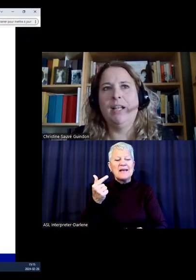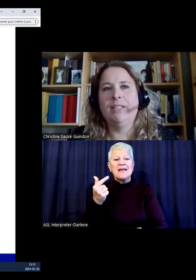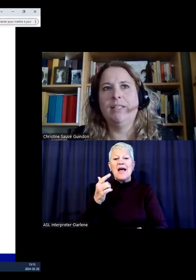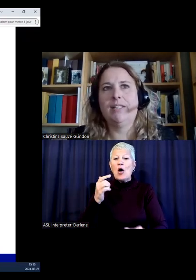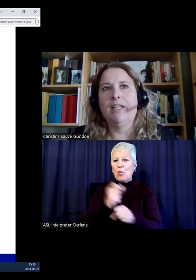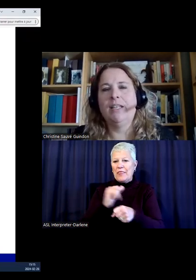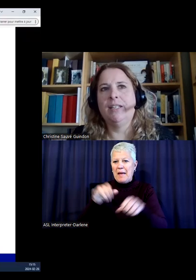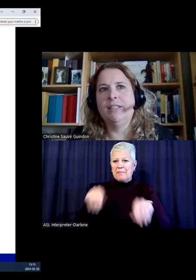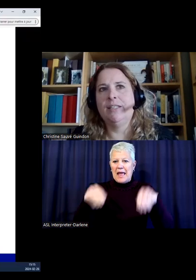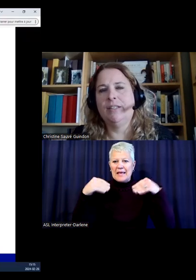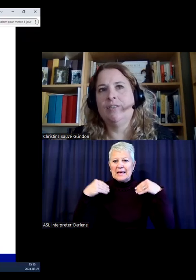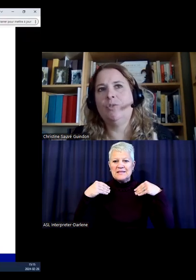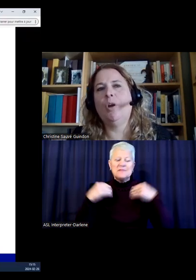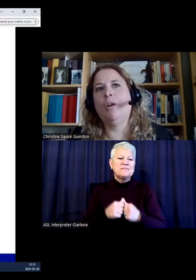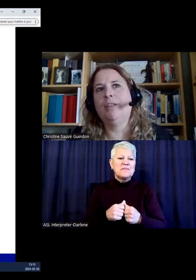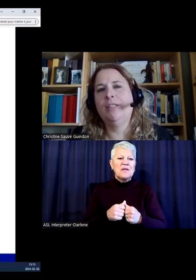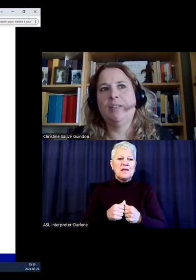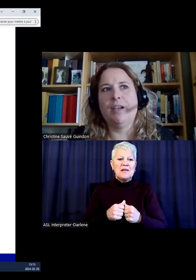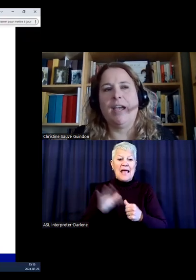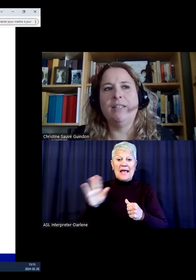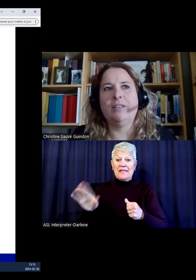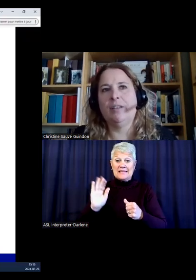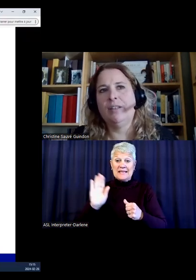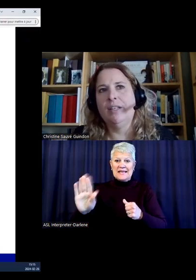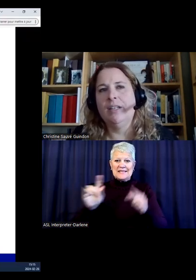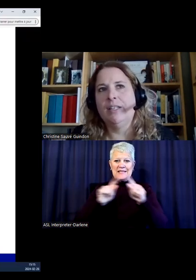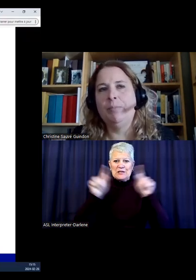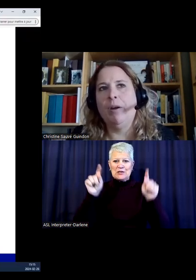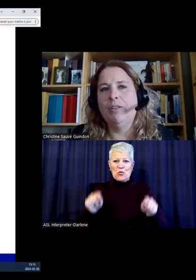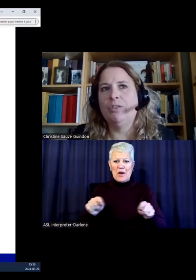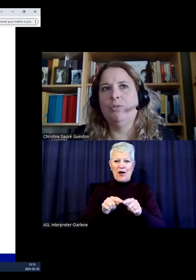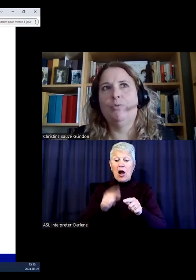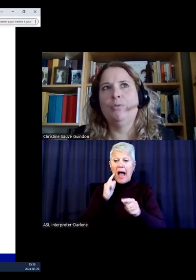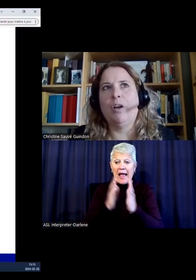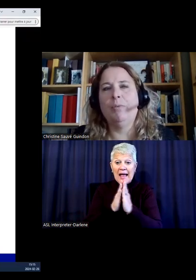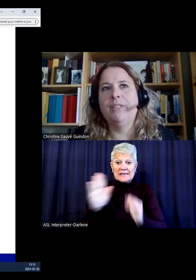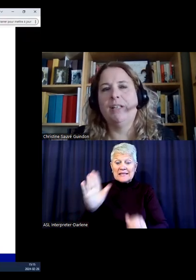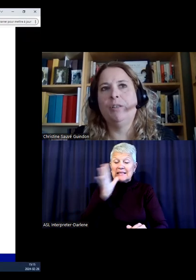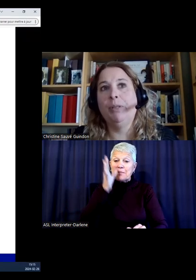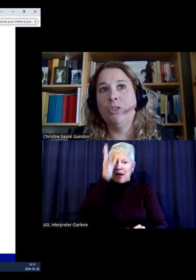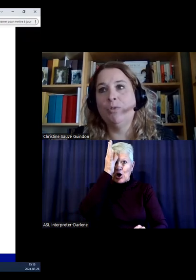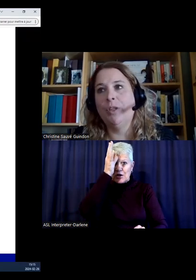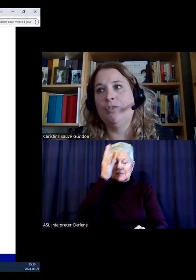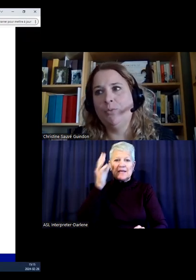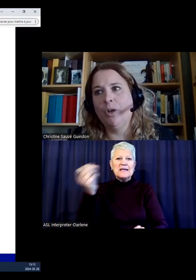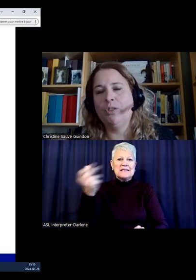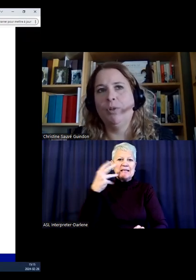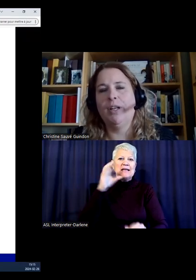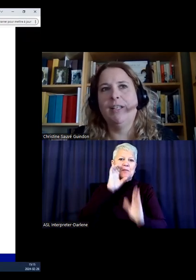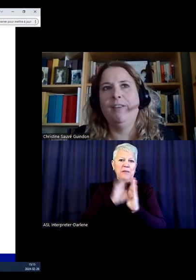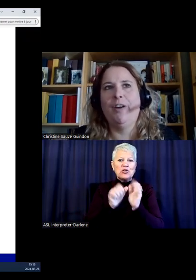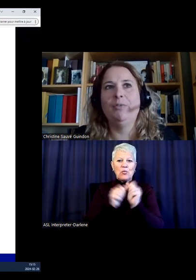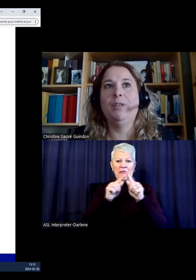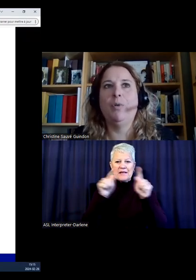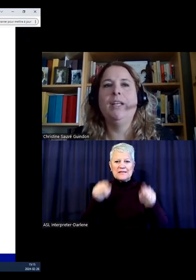did. And that's his square. I asked his parents to always send us a picture with the square so we